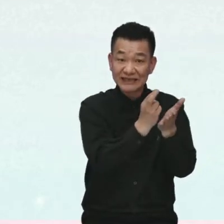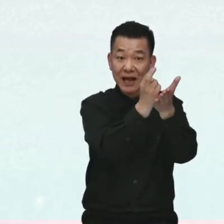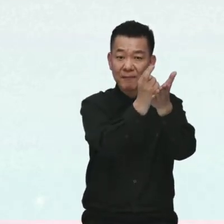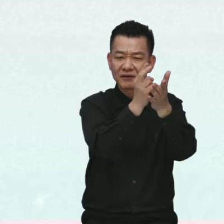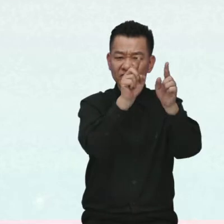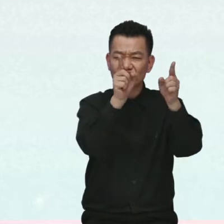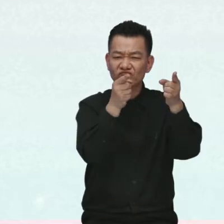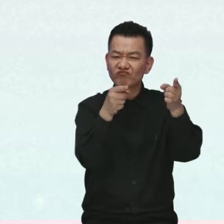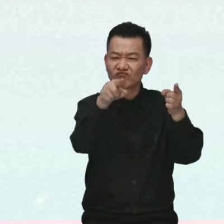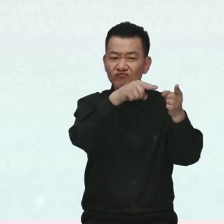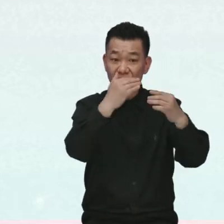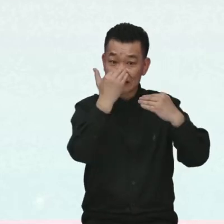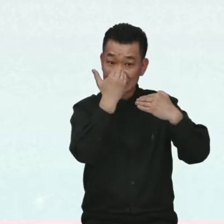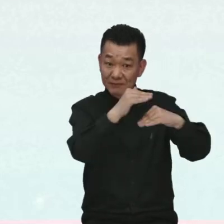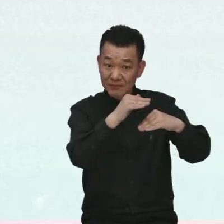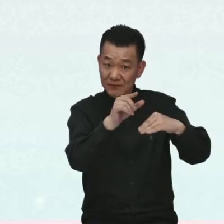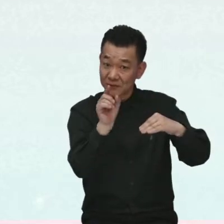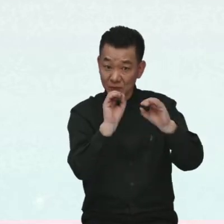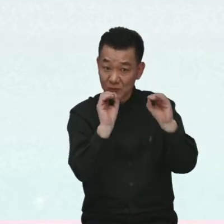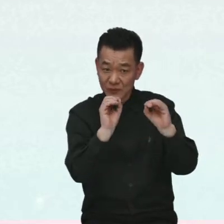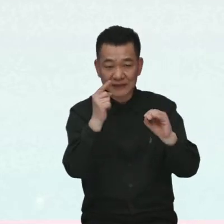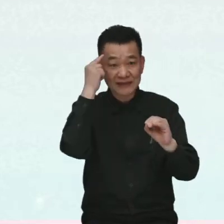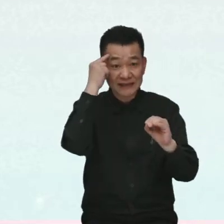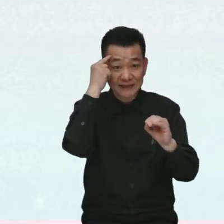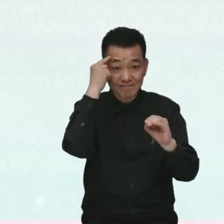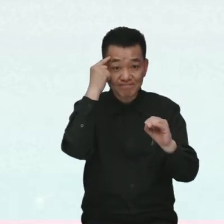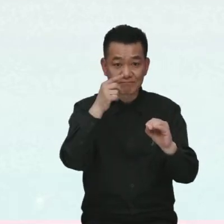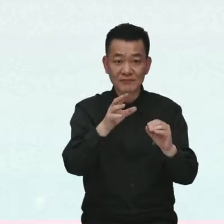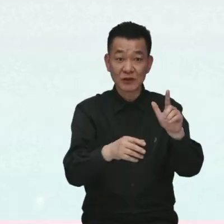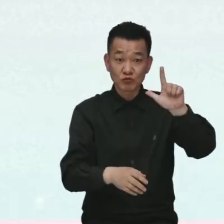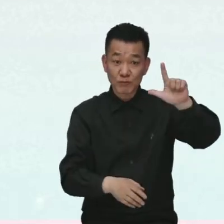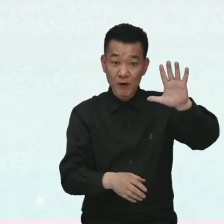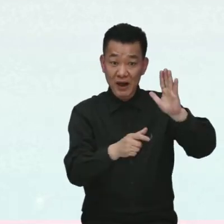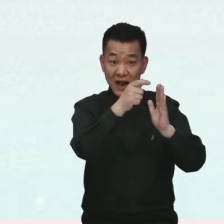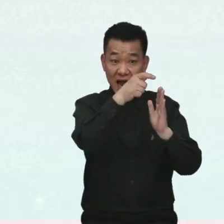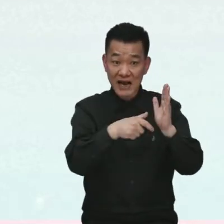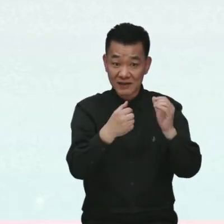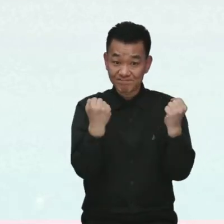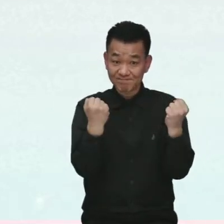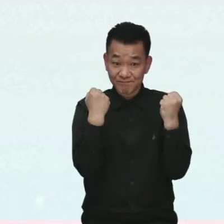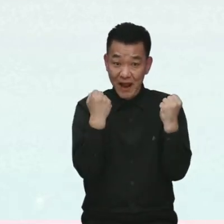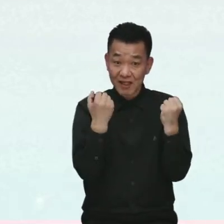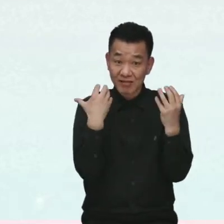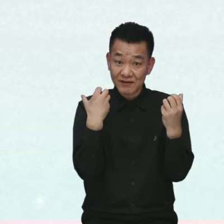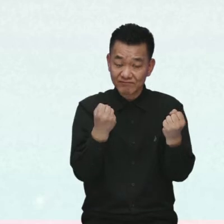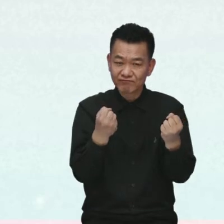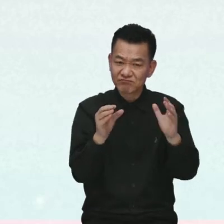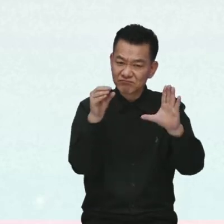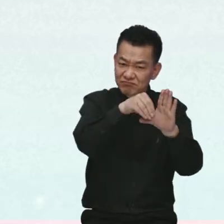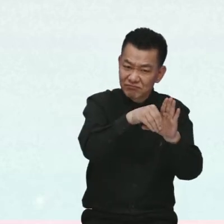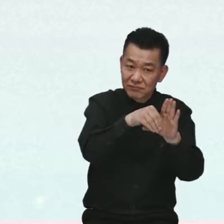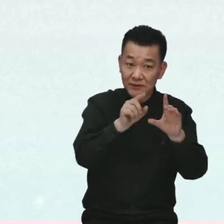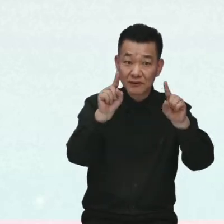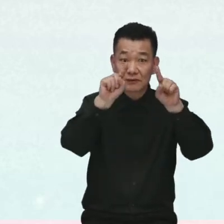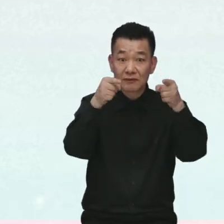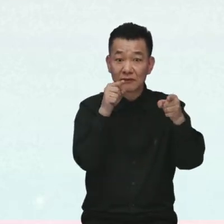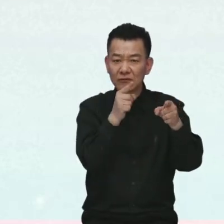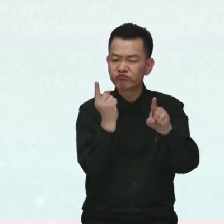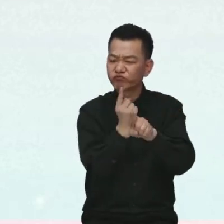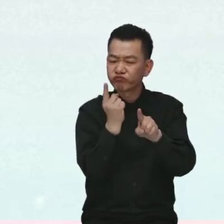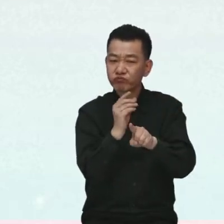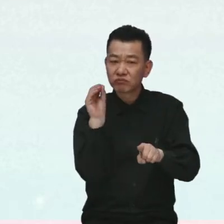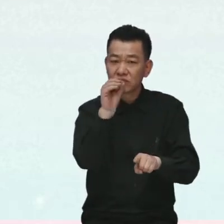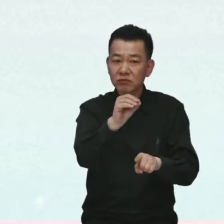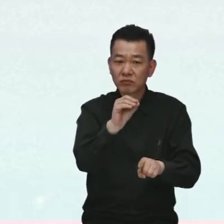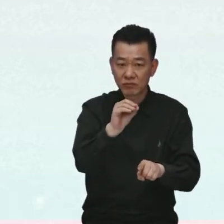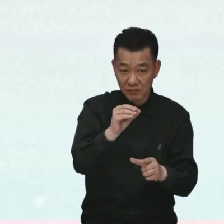be confined in the blank area, it was not included in Article 25, Health. What is the correct